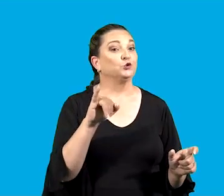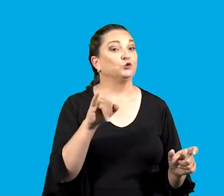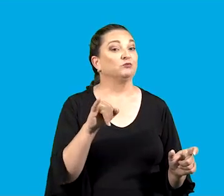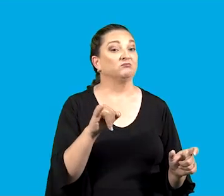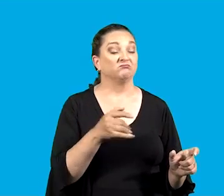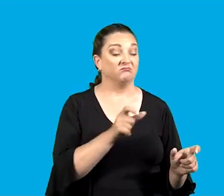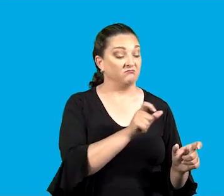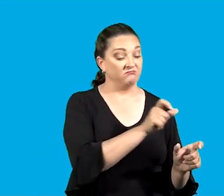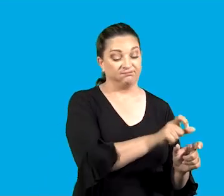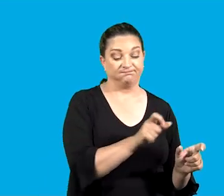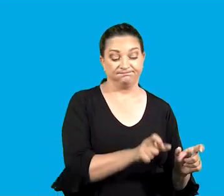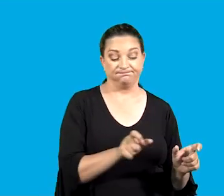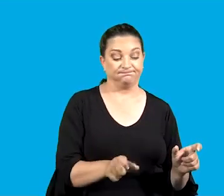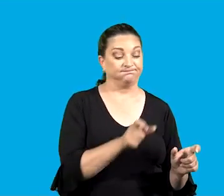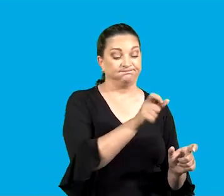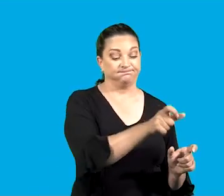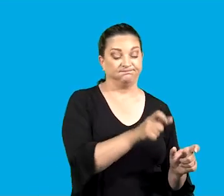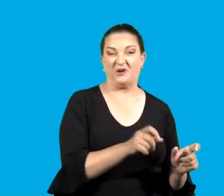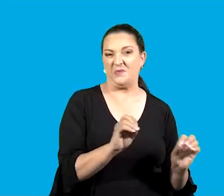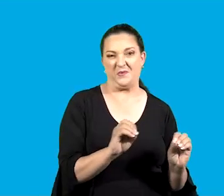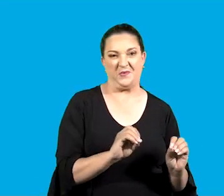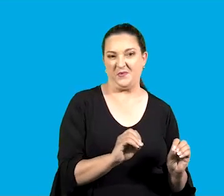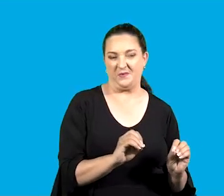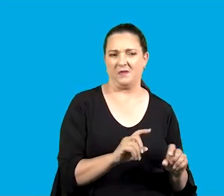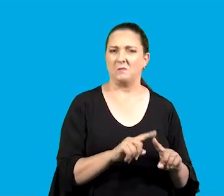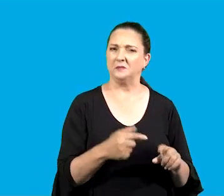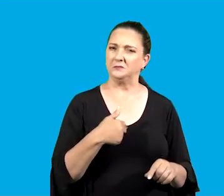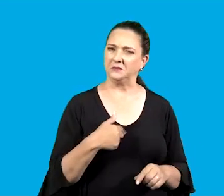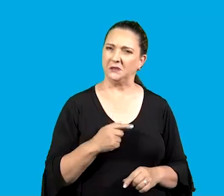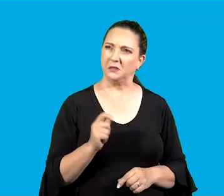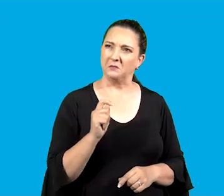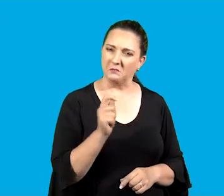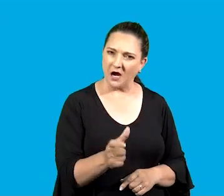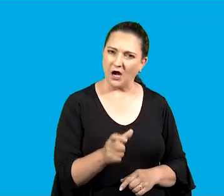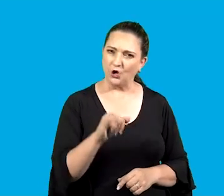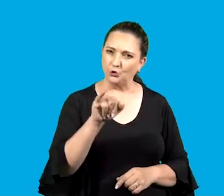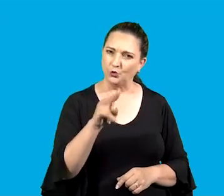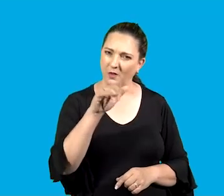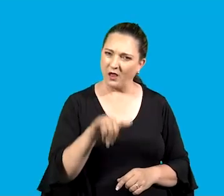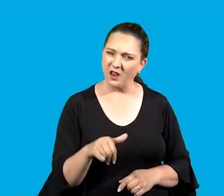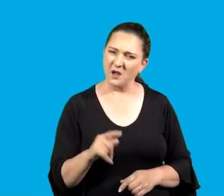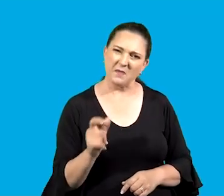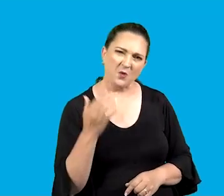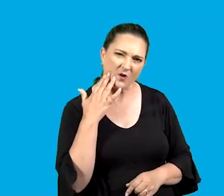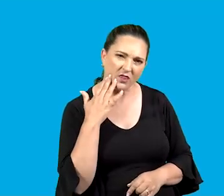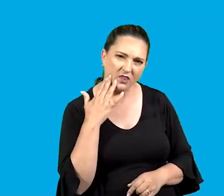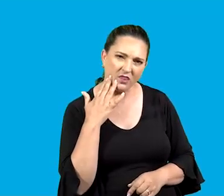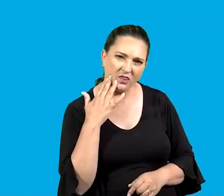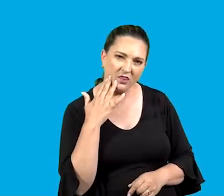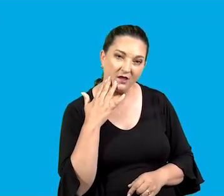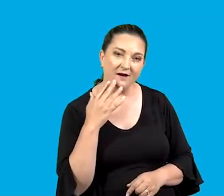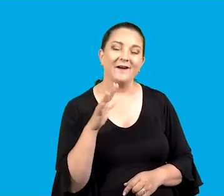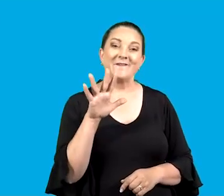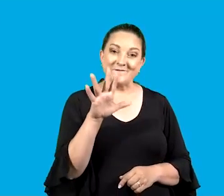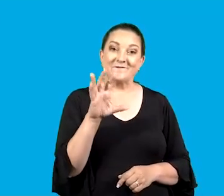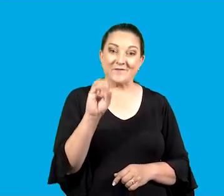record anything. Okay, so if I buy in July, when do I start paying? 50%